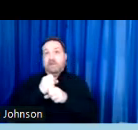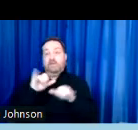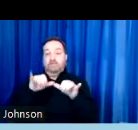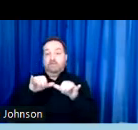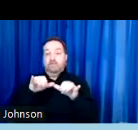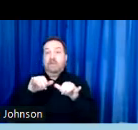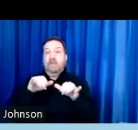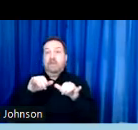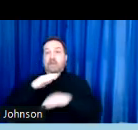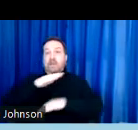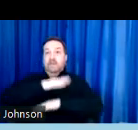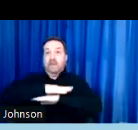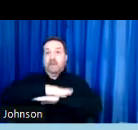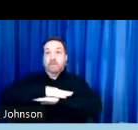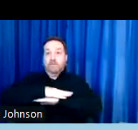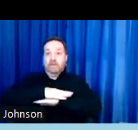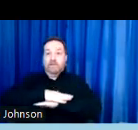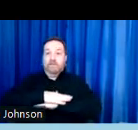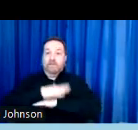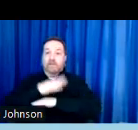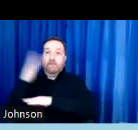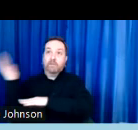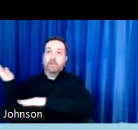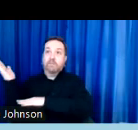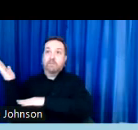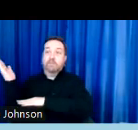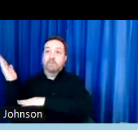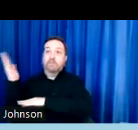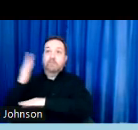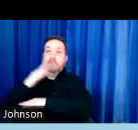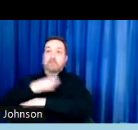up from the side of